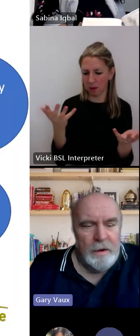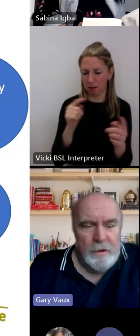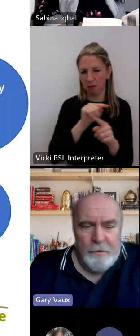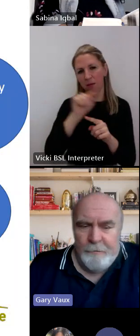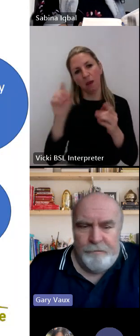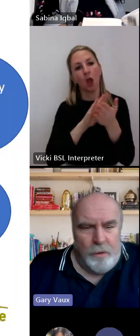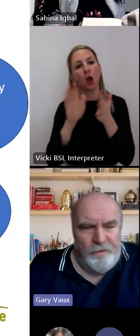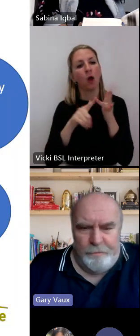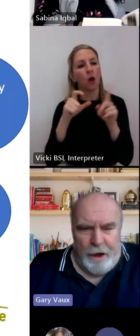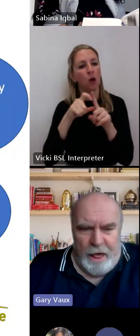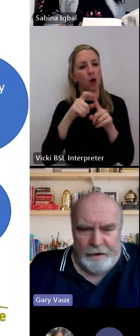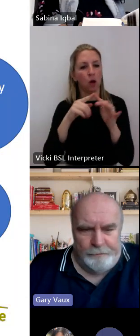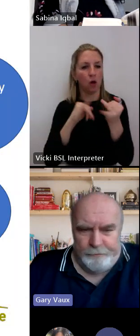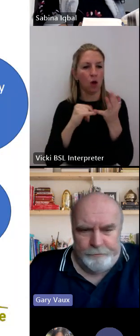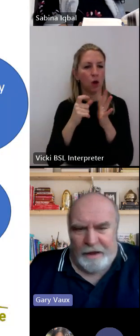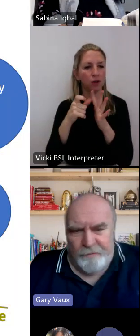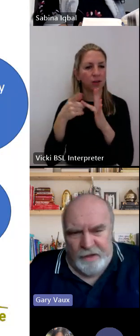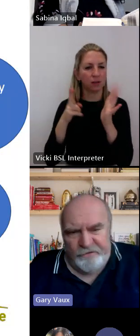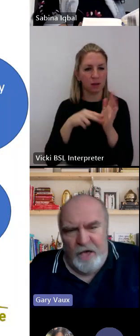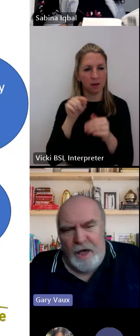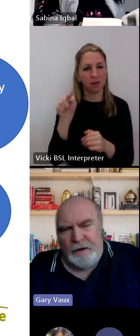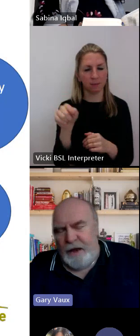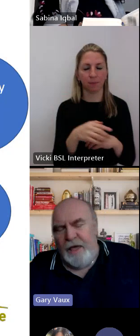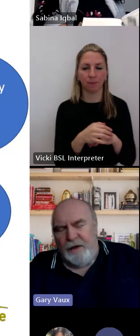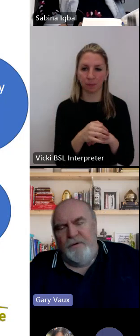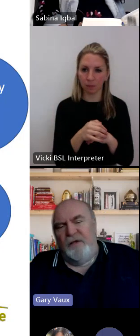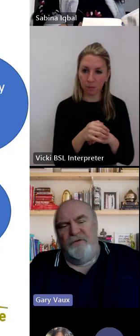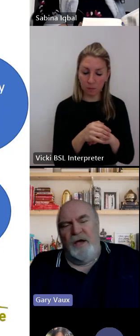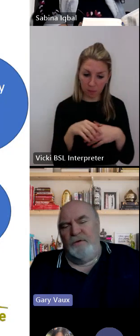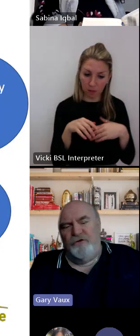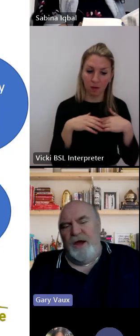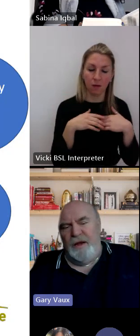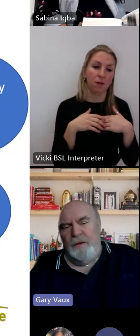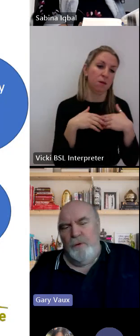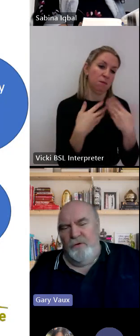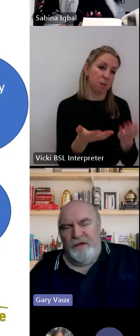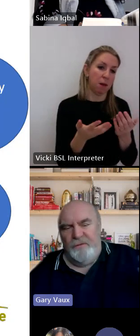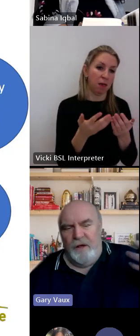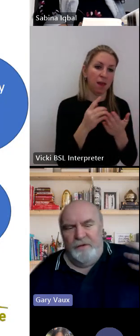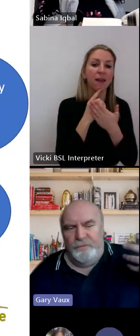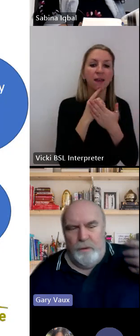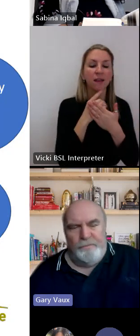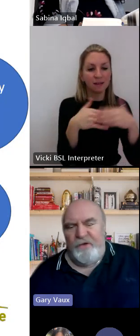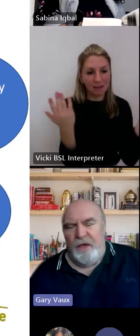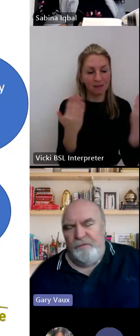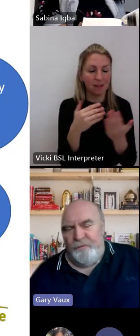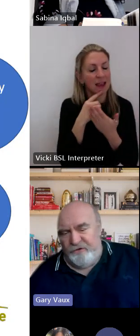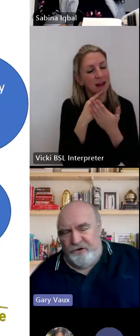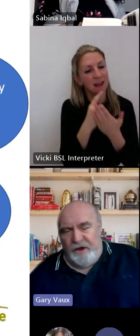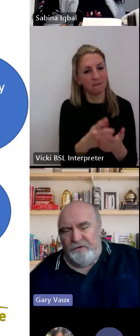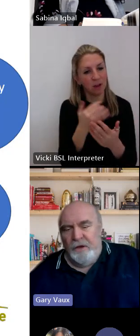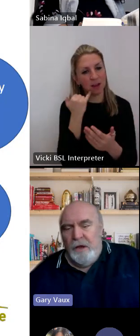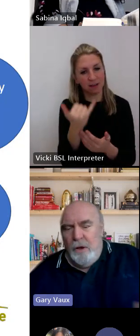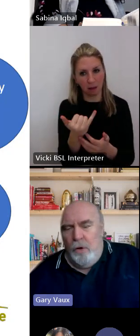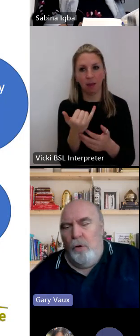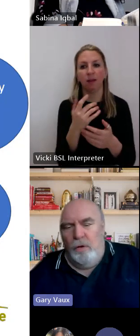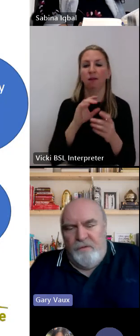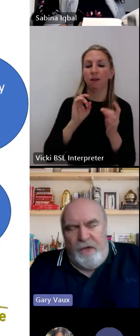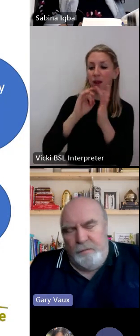Hoddesdon. We supply advice line, a daily advice line, training, policy advice, website, fact